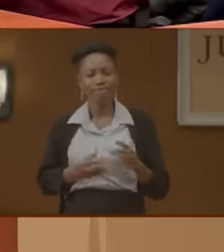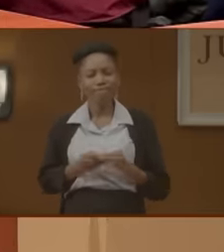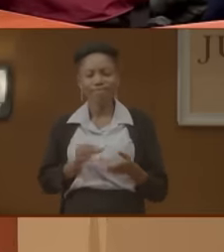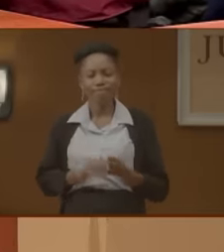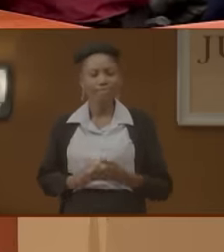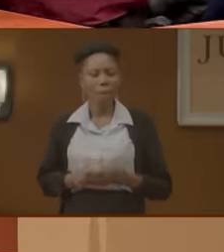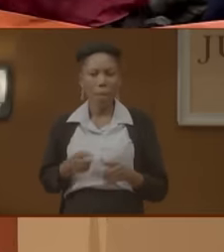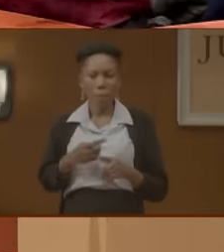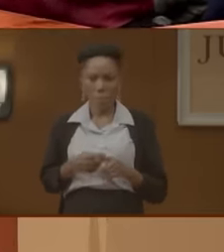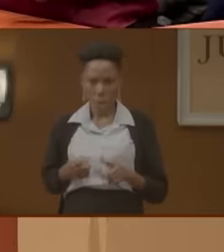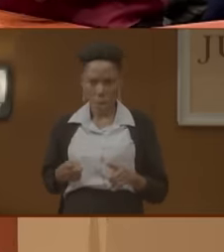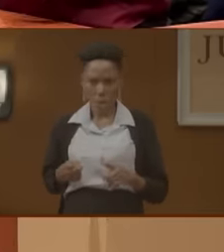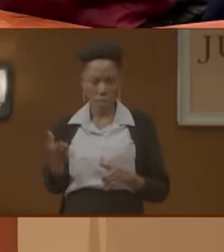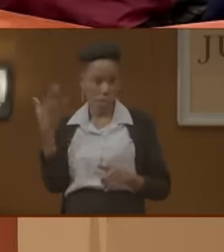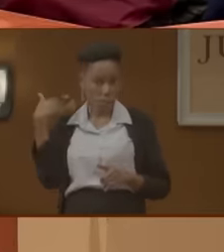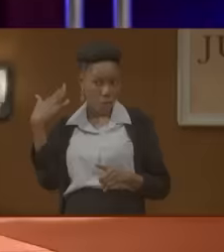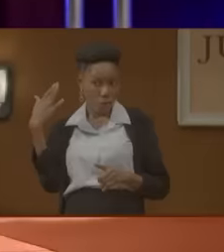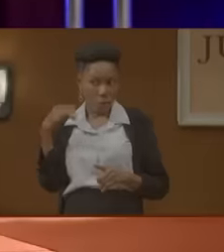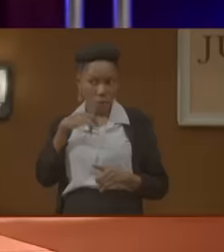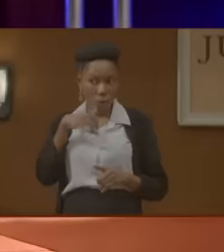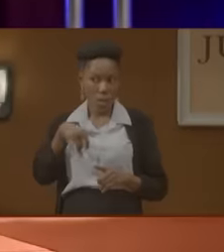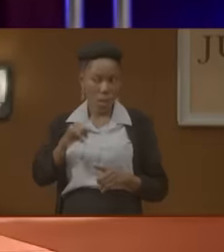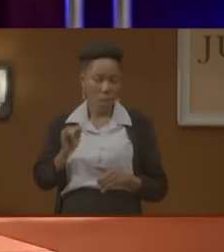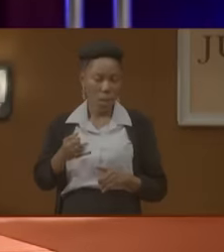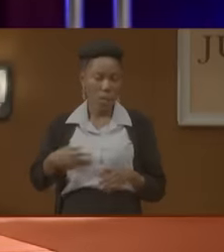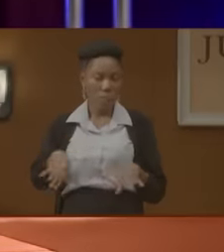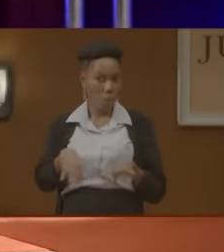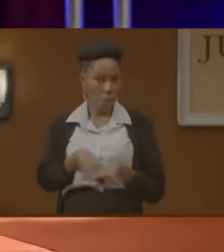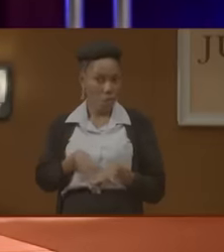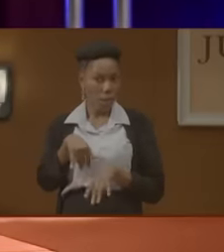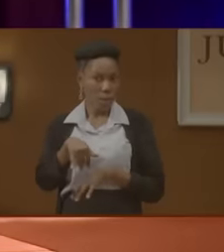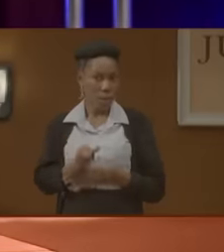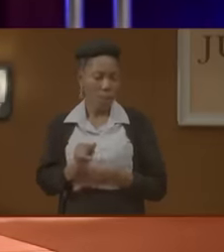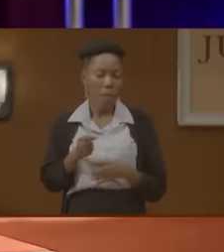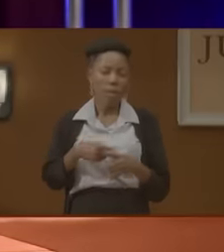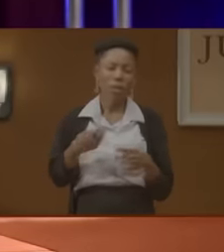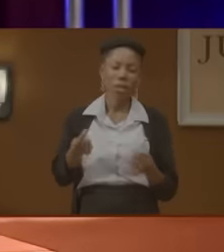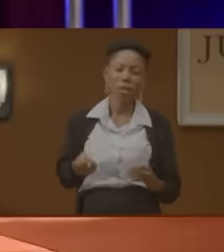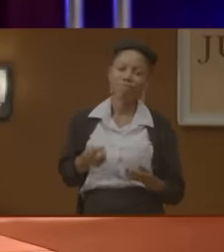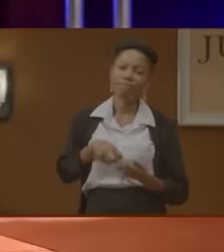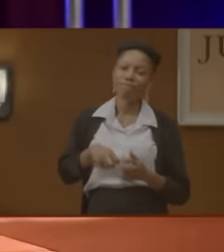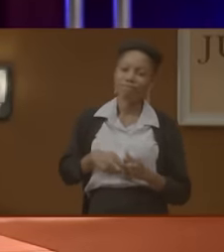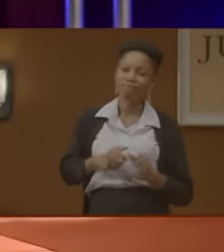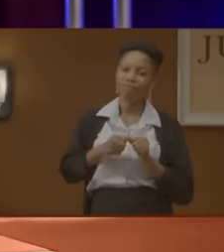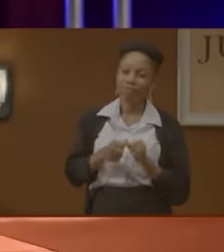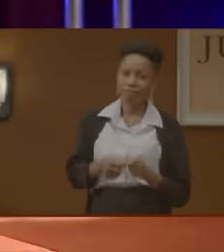point. Then we were not wedded. But the quarrel and the fighting kept on coming. And each time that happens, it's usually because